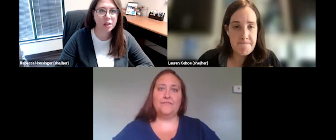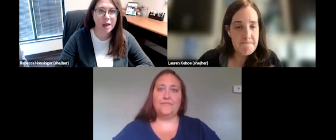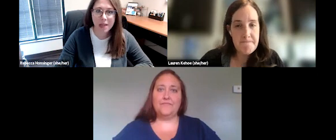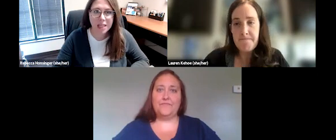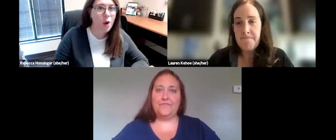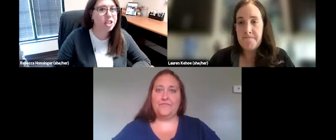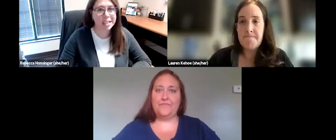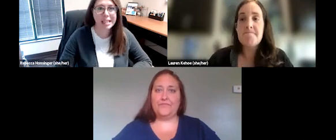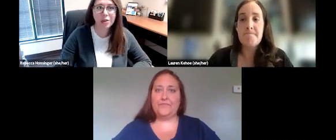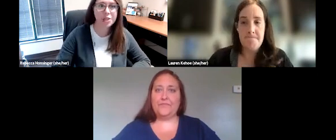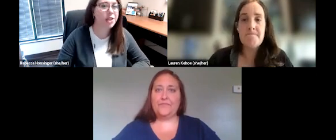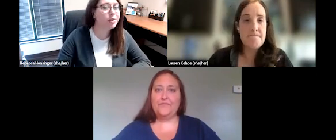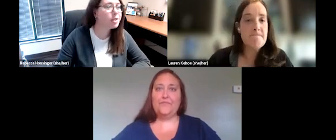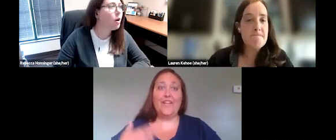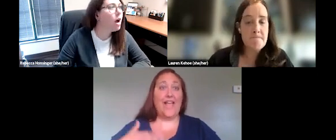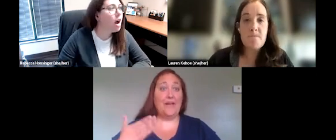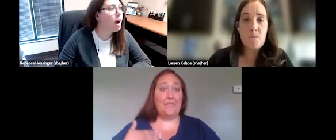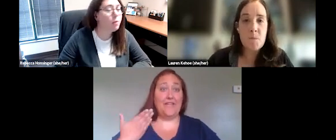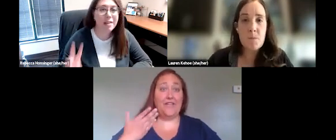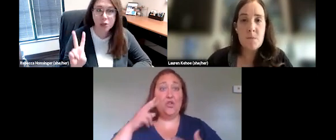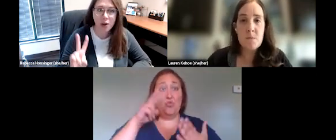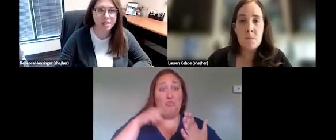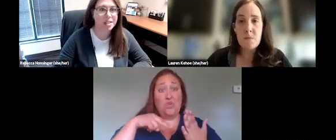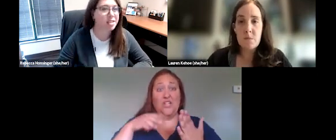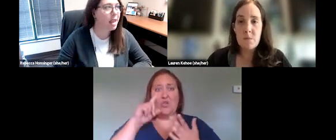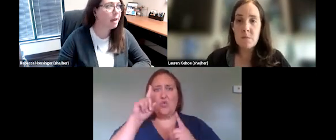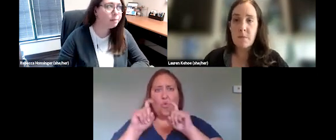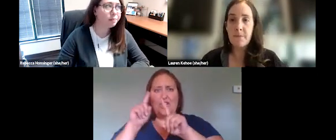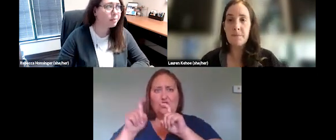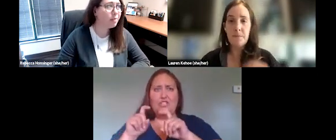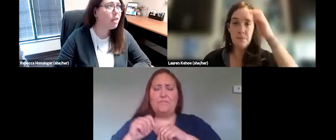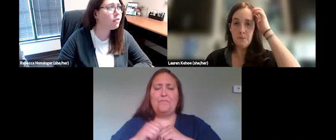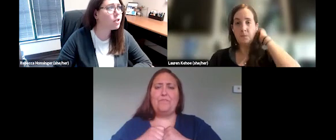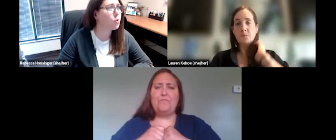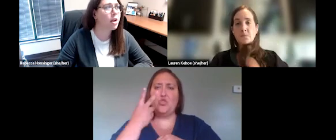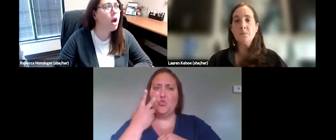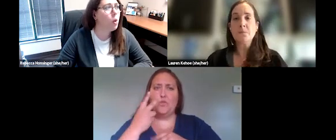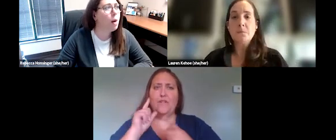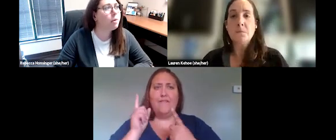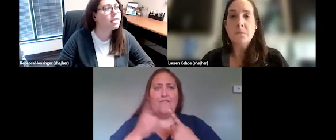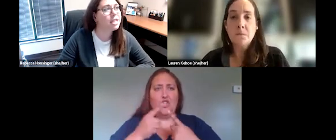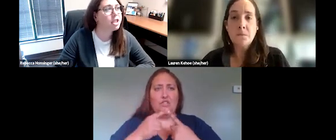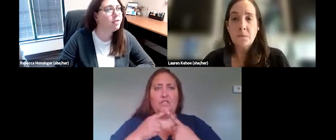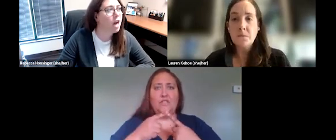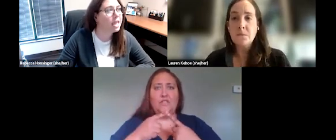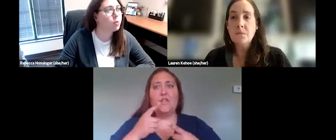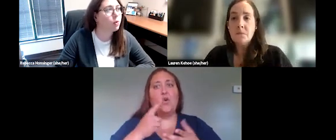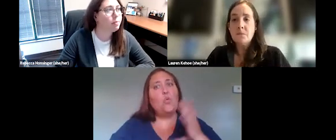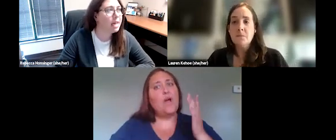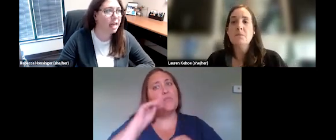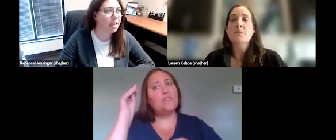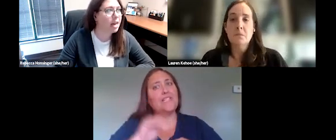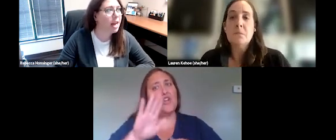And I'm happy to read the questions out too. So we have 2 questions that just came in. The first one, what percentage of your guides